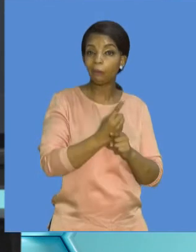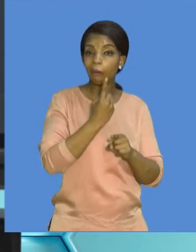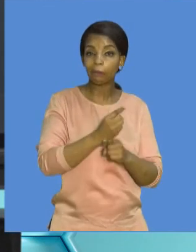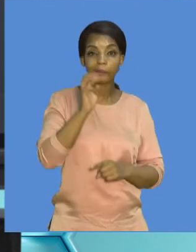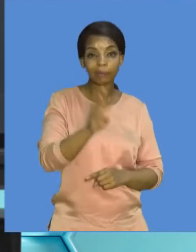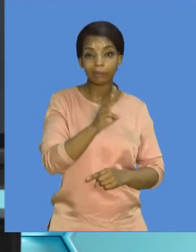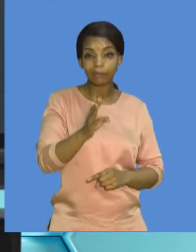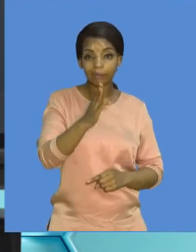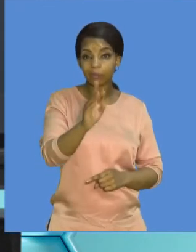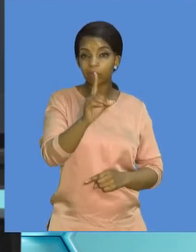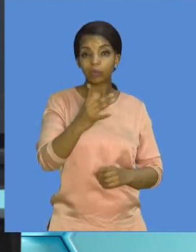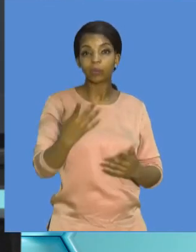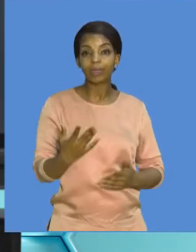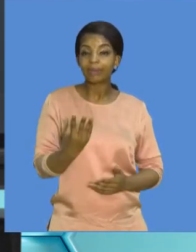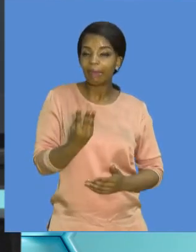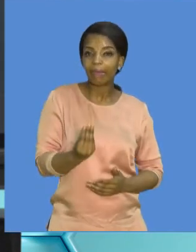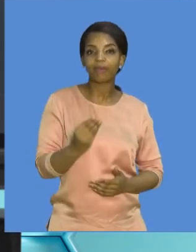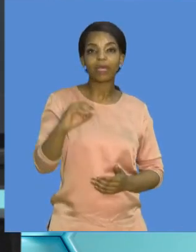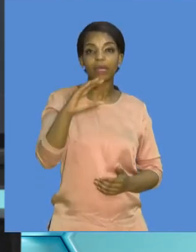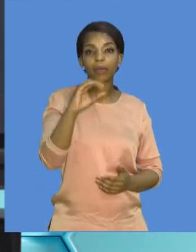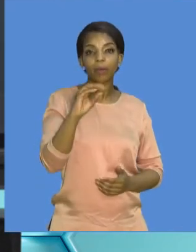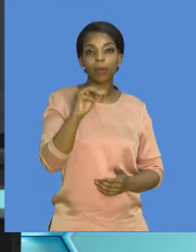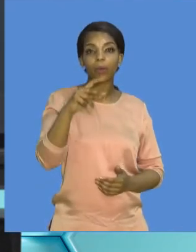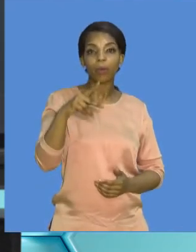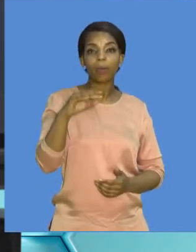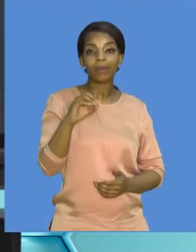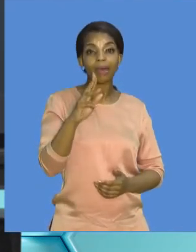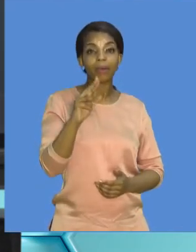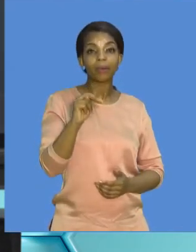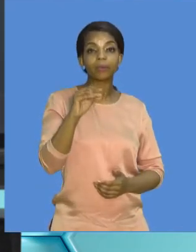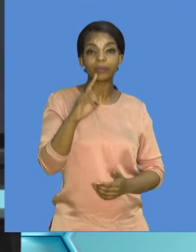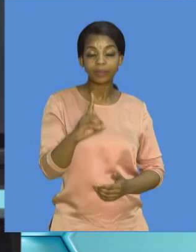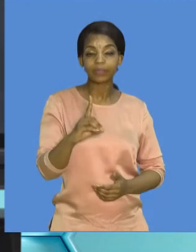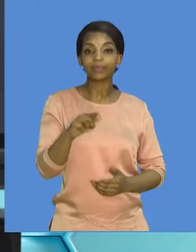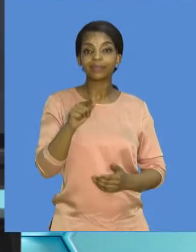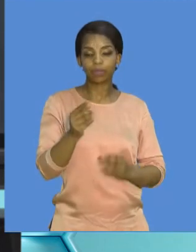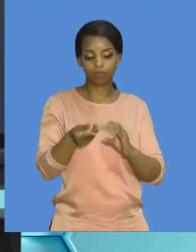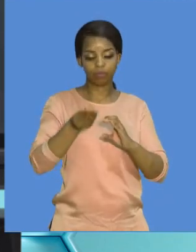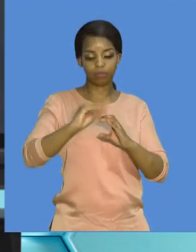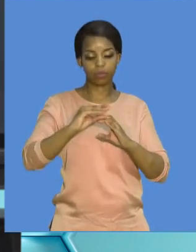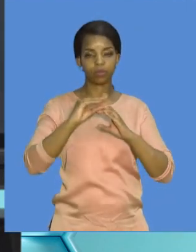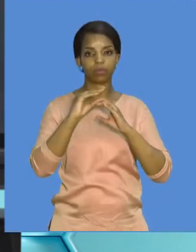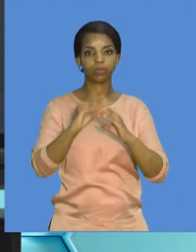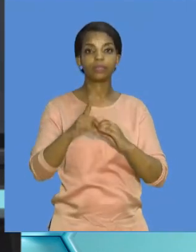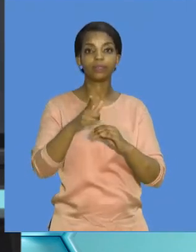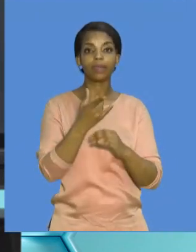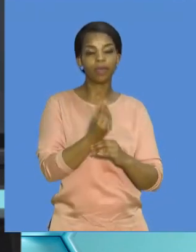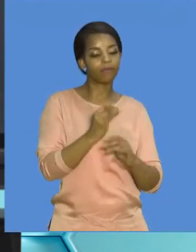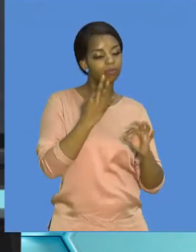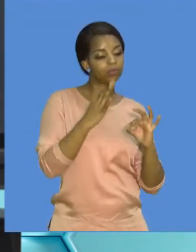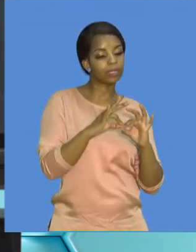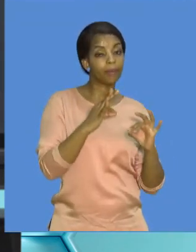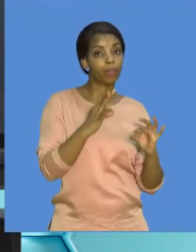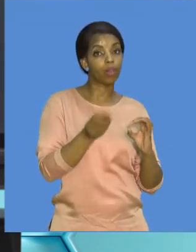is we deal with compound interest and nothing else. Because simple interest, as we saw with the simple